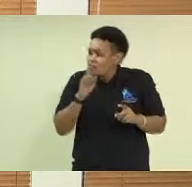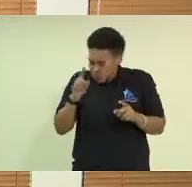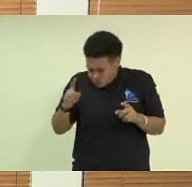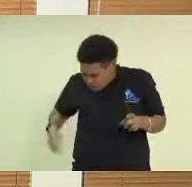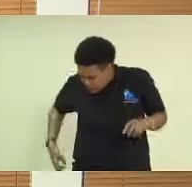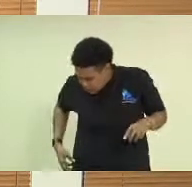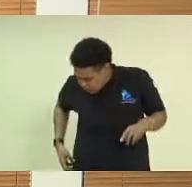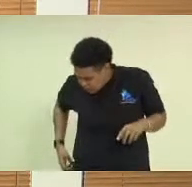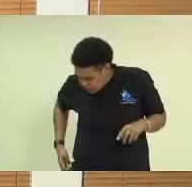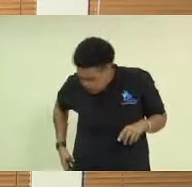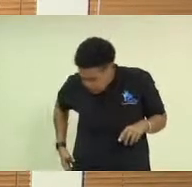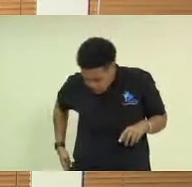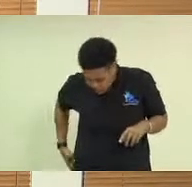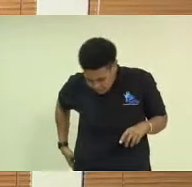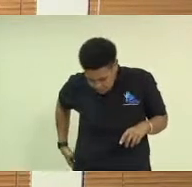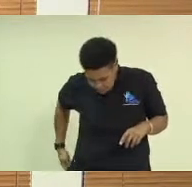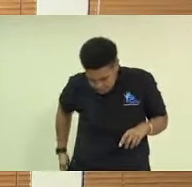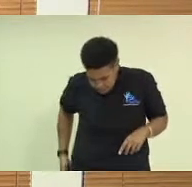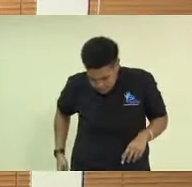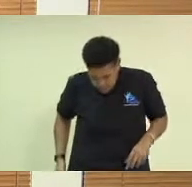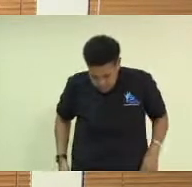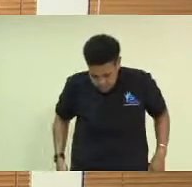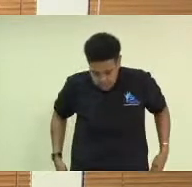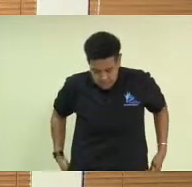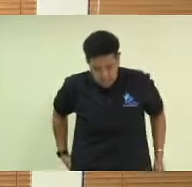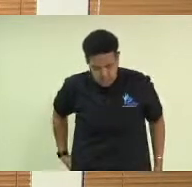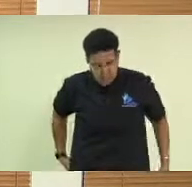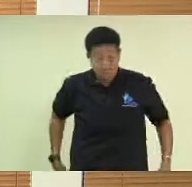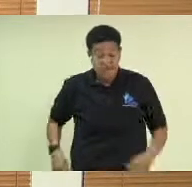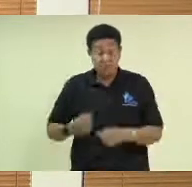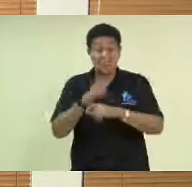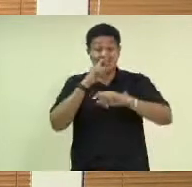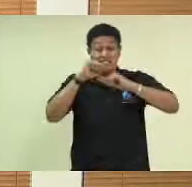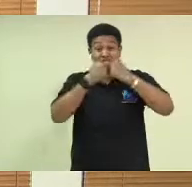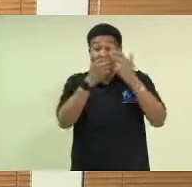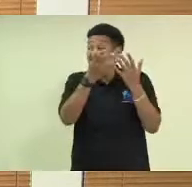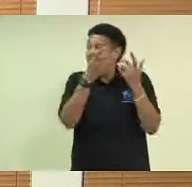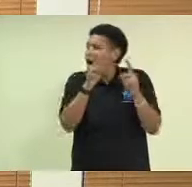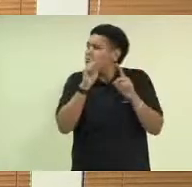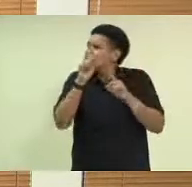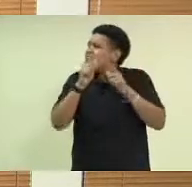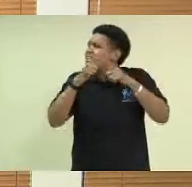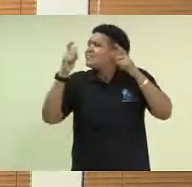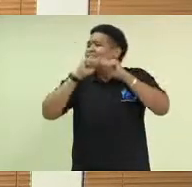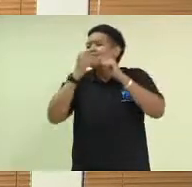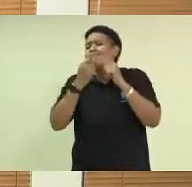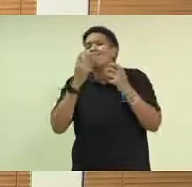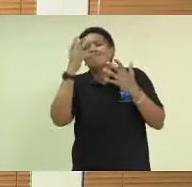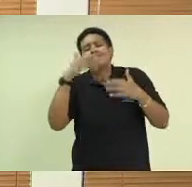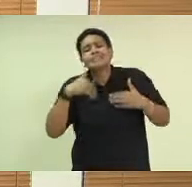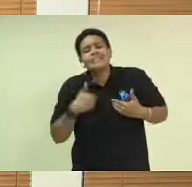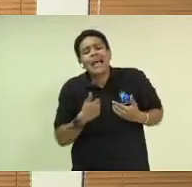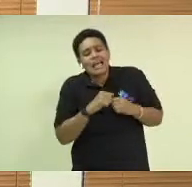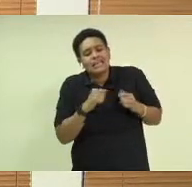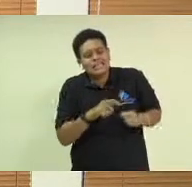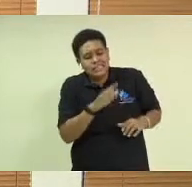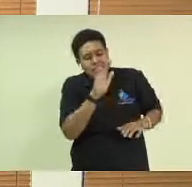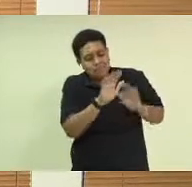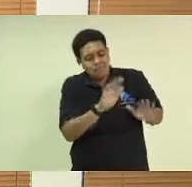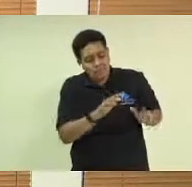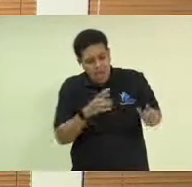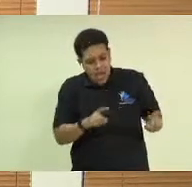really has made it very challenging. There's significant fatigue in the system, on the